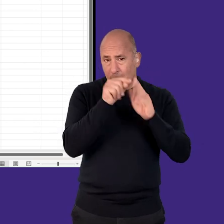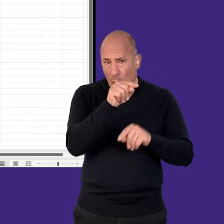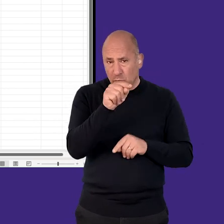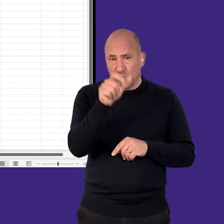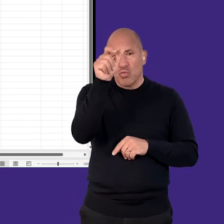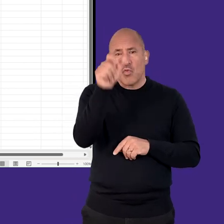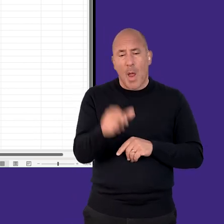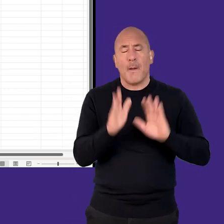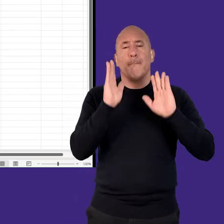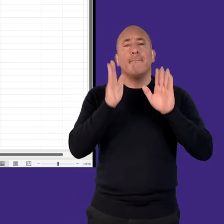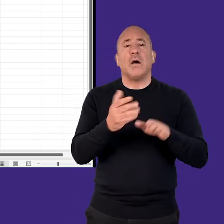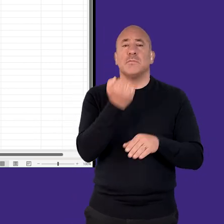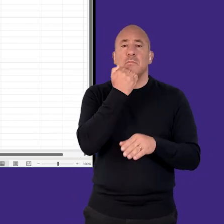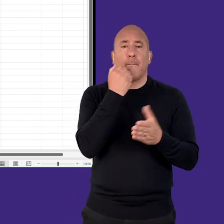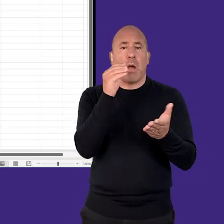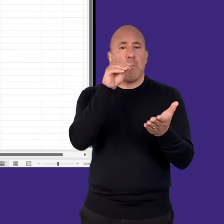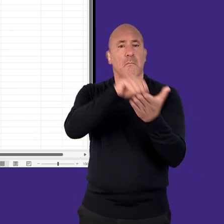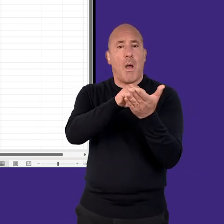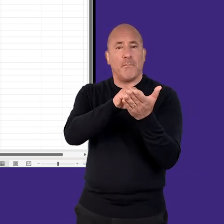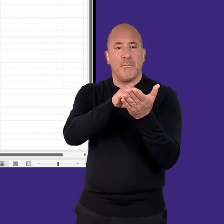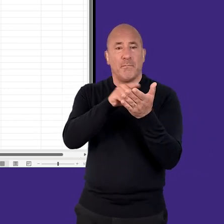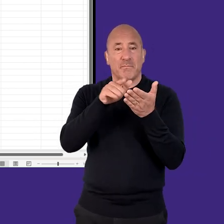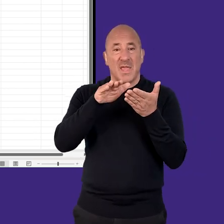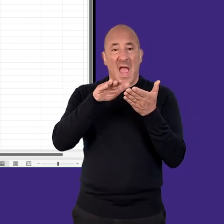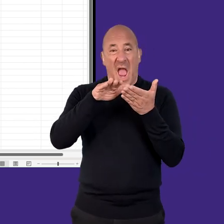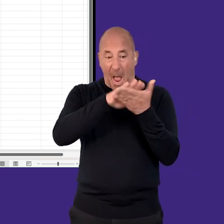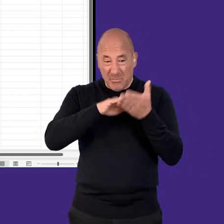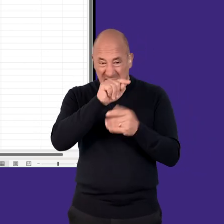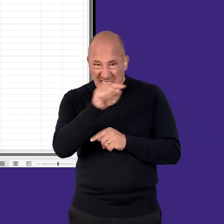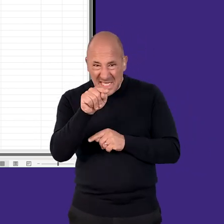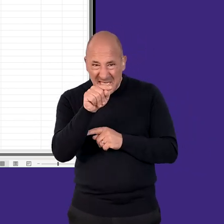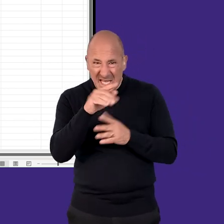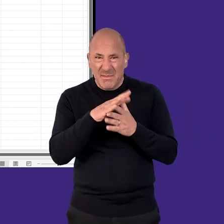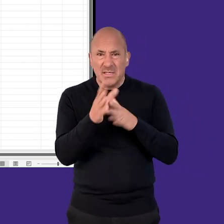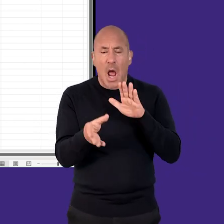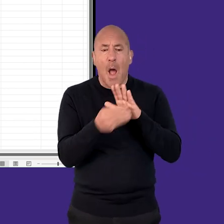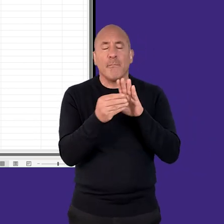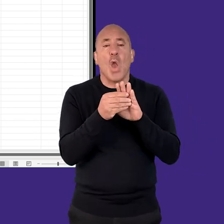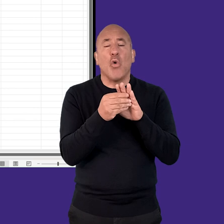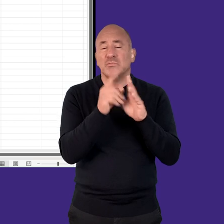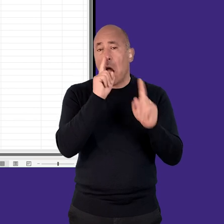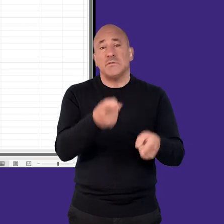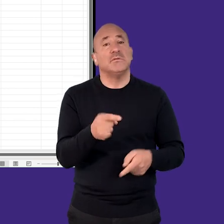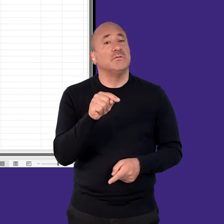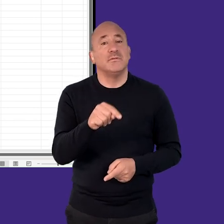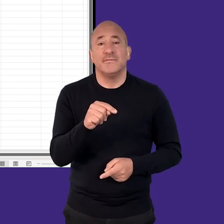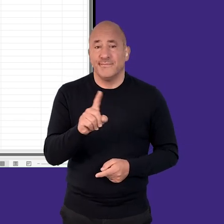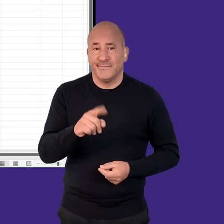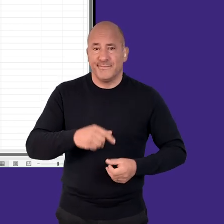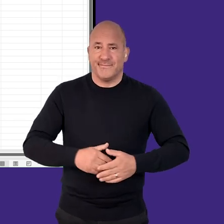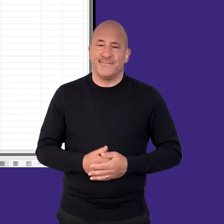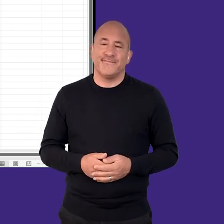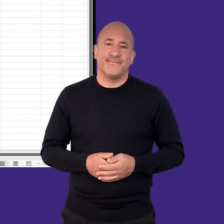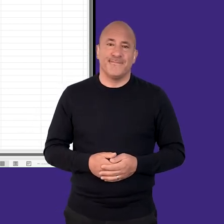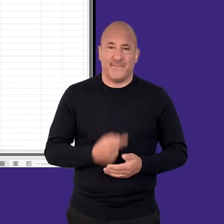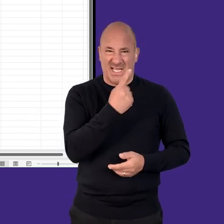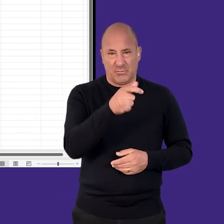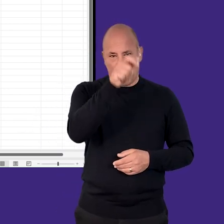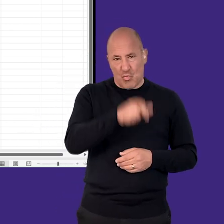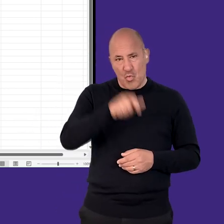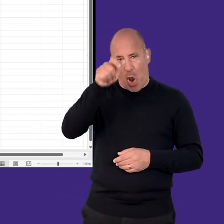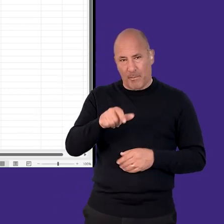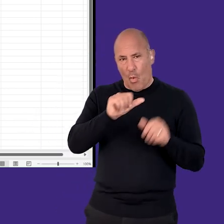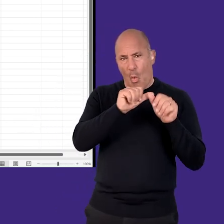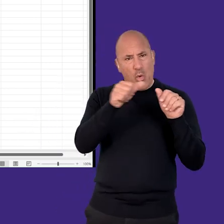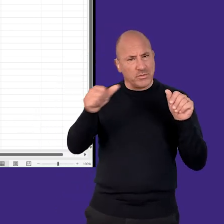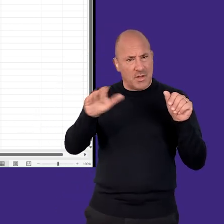to upload, all columns must have a value. Empty cells will cause your upload to be rejected. Going